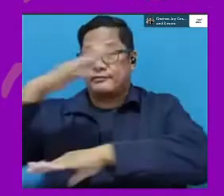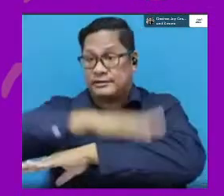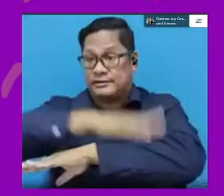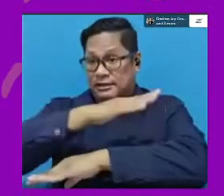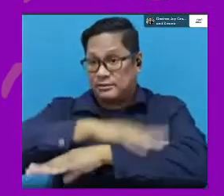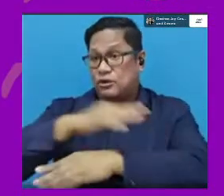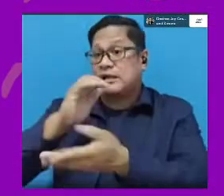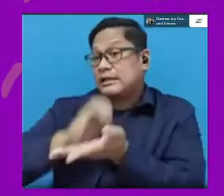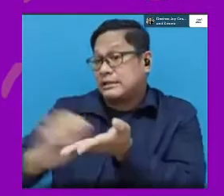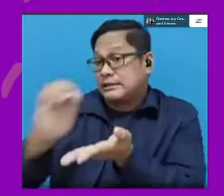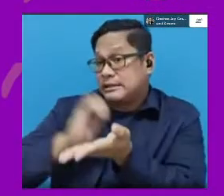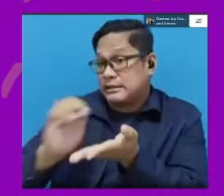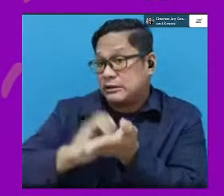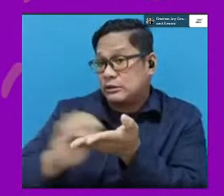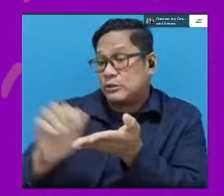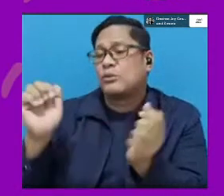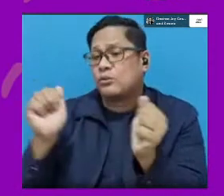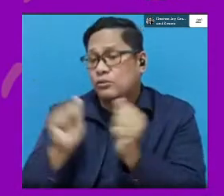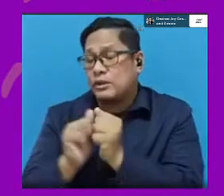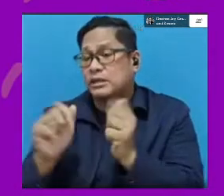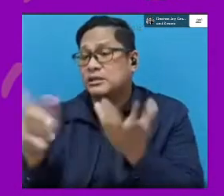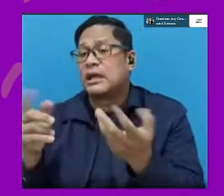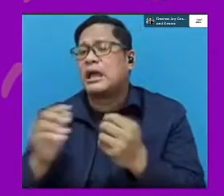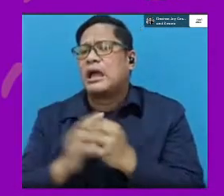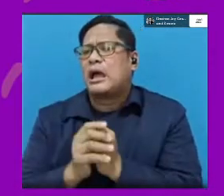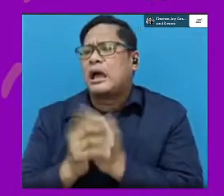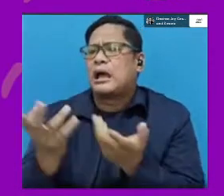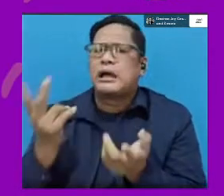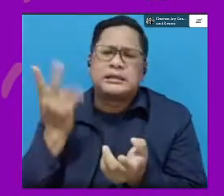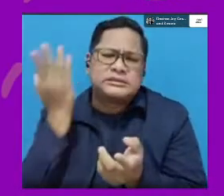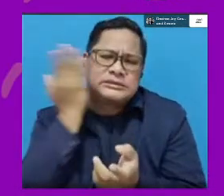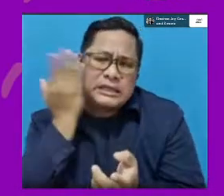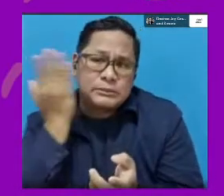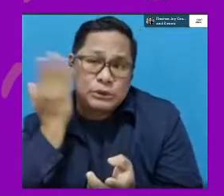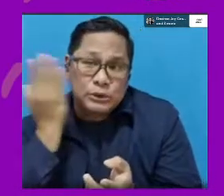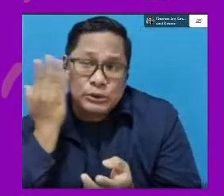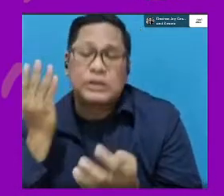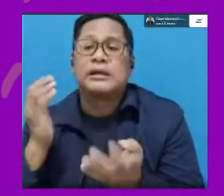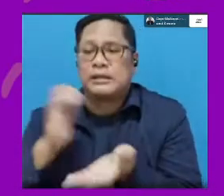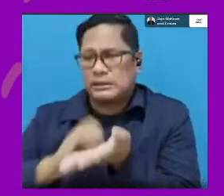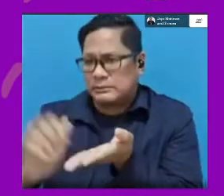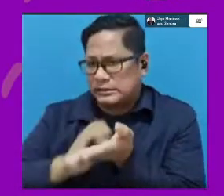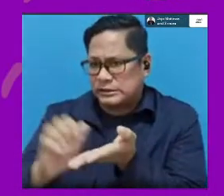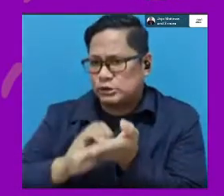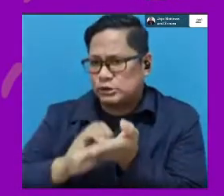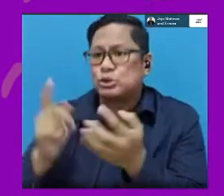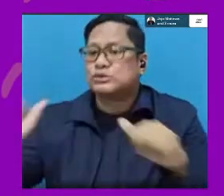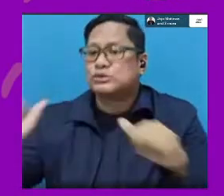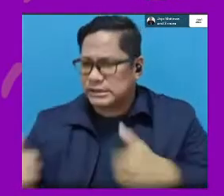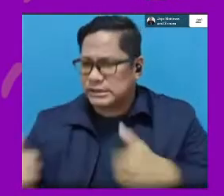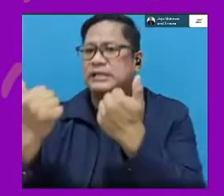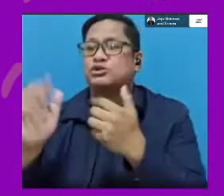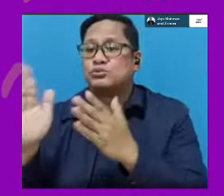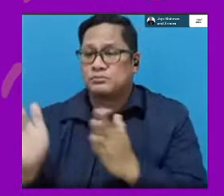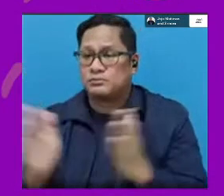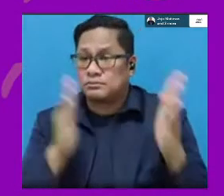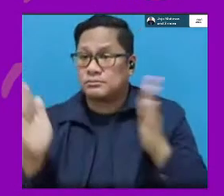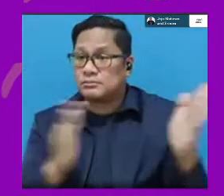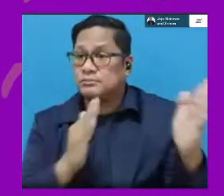with scripted injects, okay, to challenge their micro plans. If they